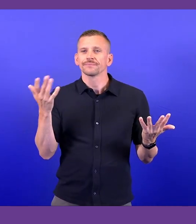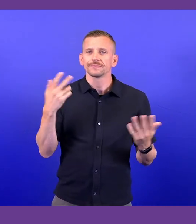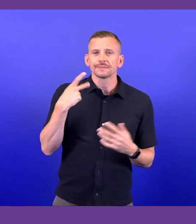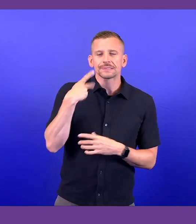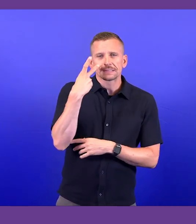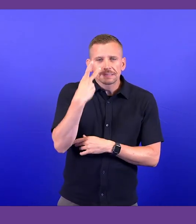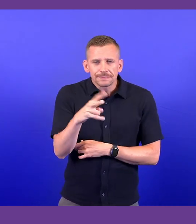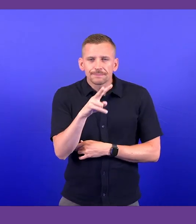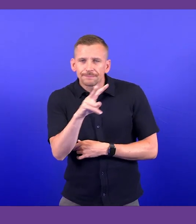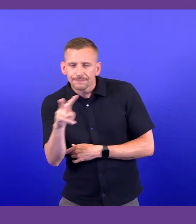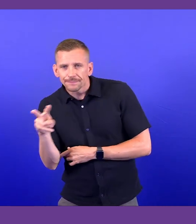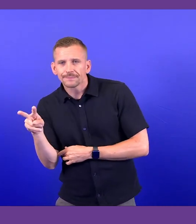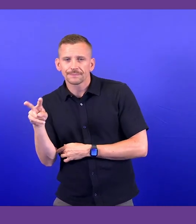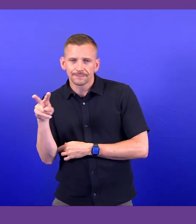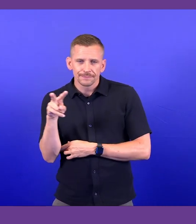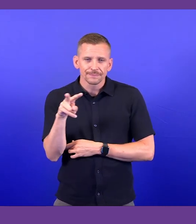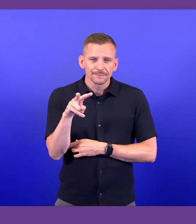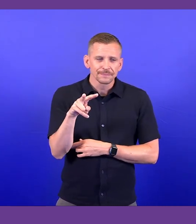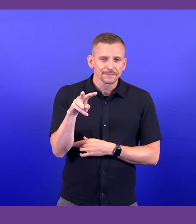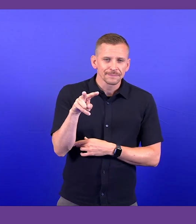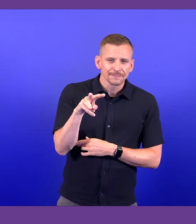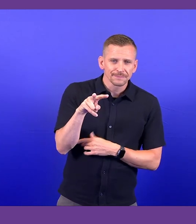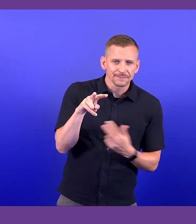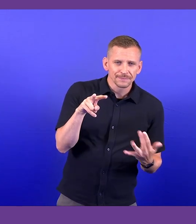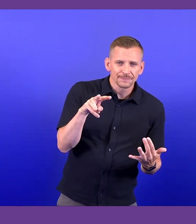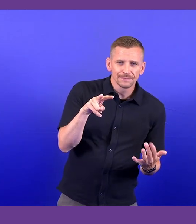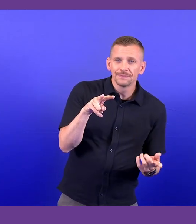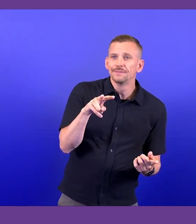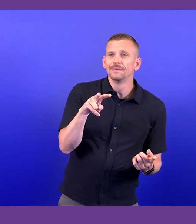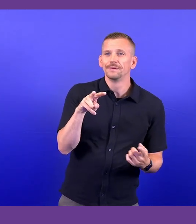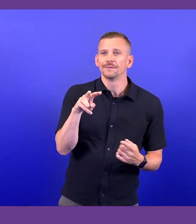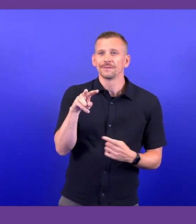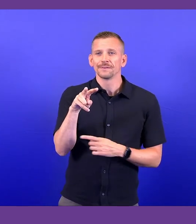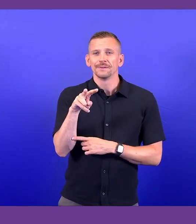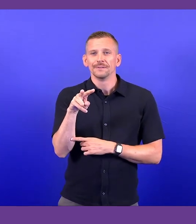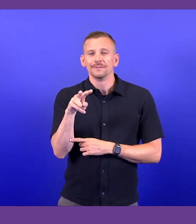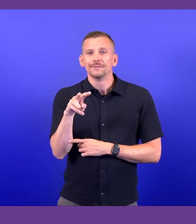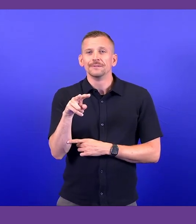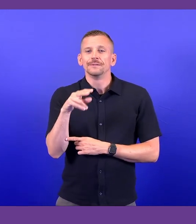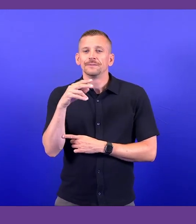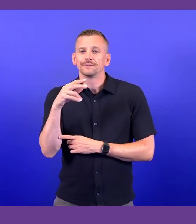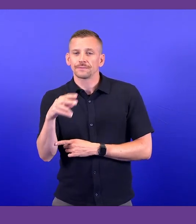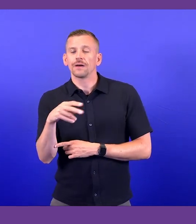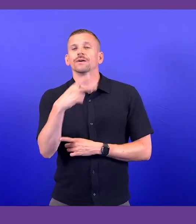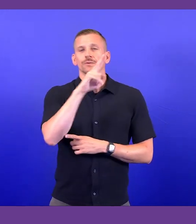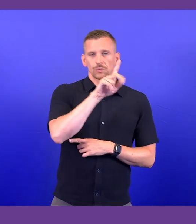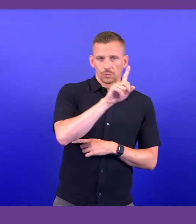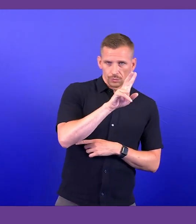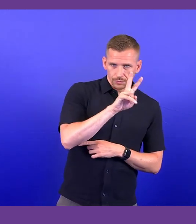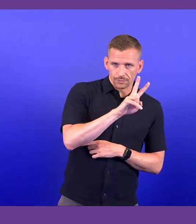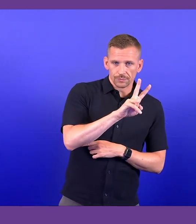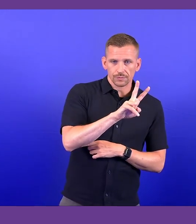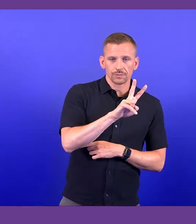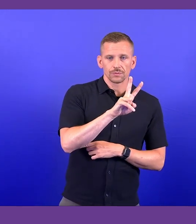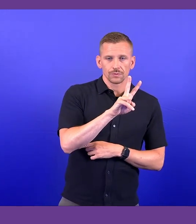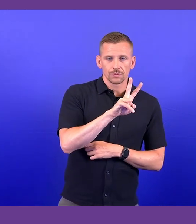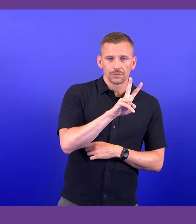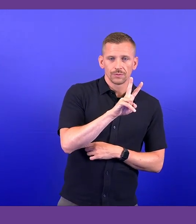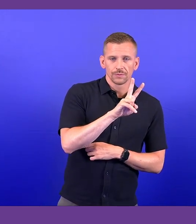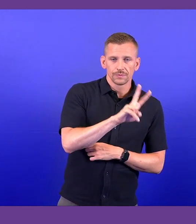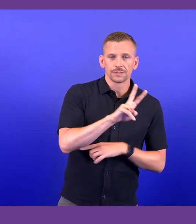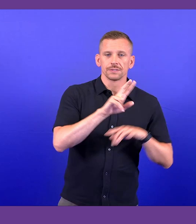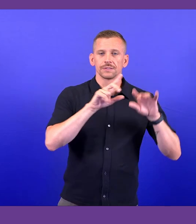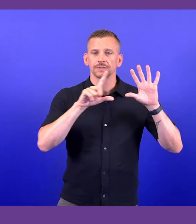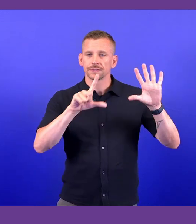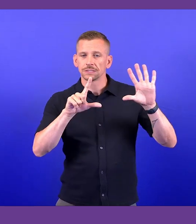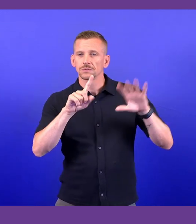71% of the station are fully accessible, so that means there is a gap yet, for example. We have also the harmonization